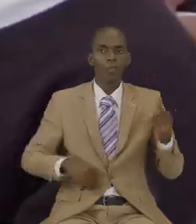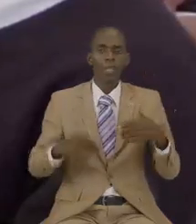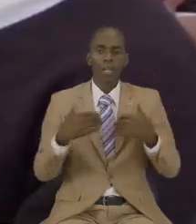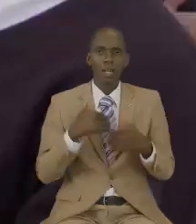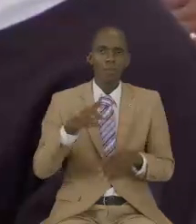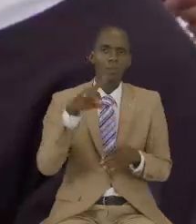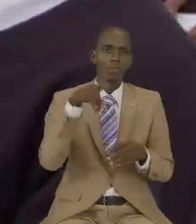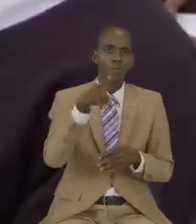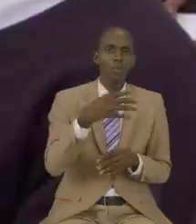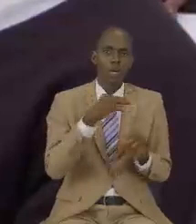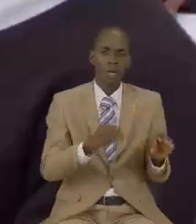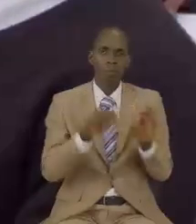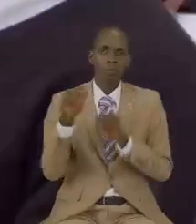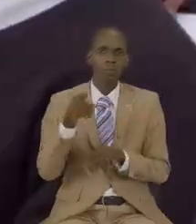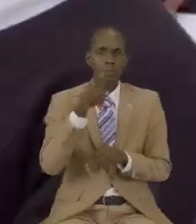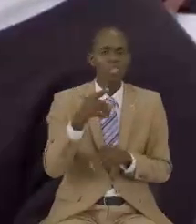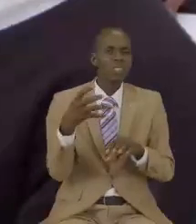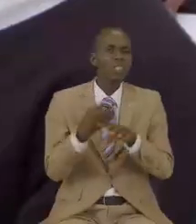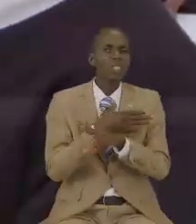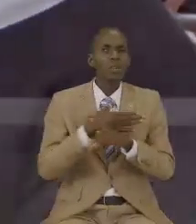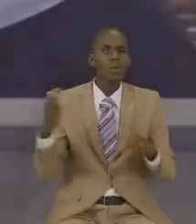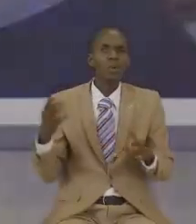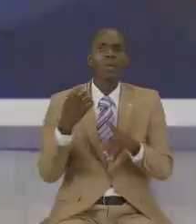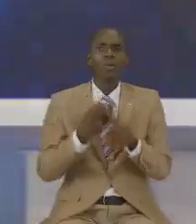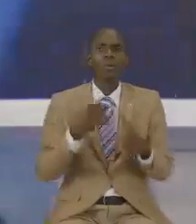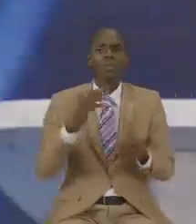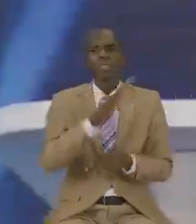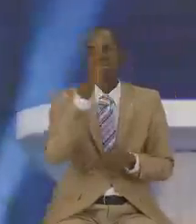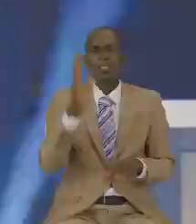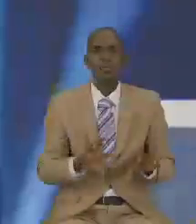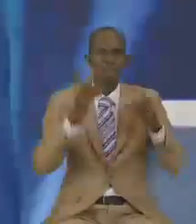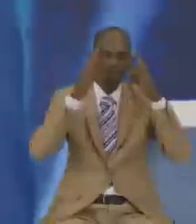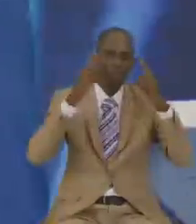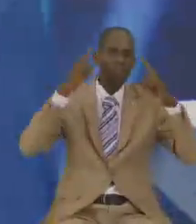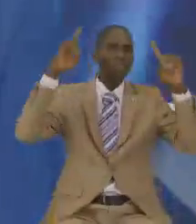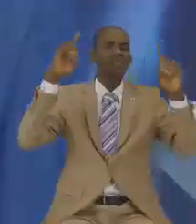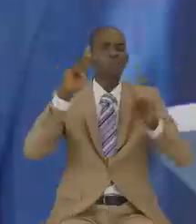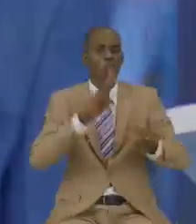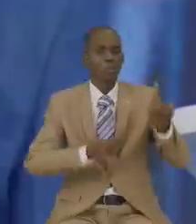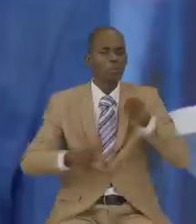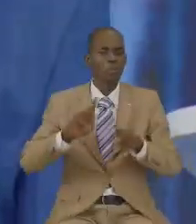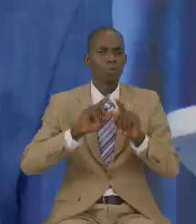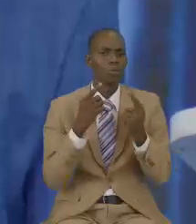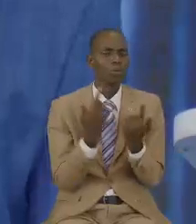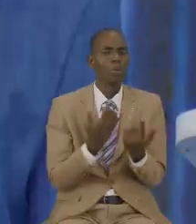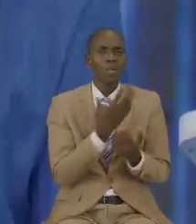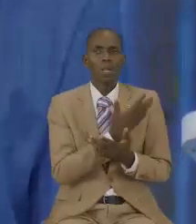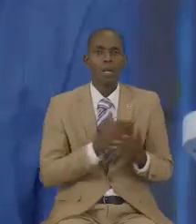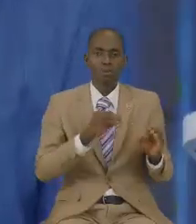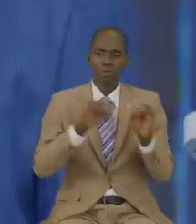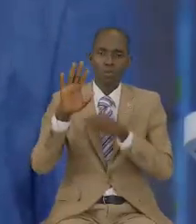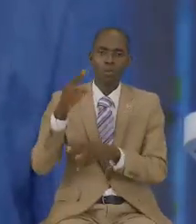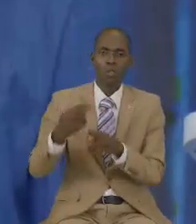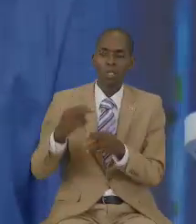has put you, he is taking you away from the never-do-wells, and he brings your name to among the